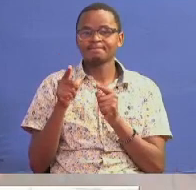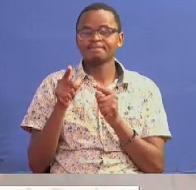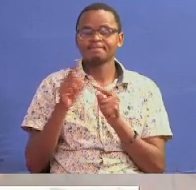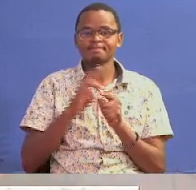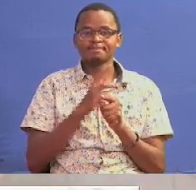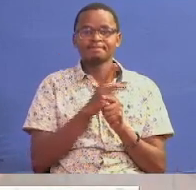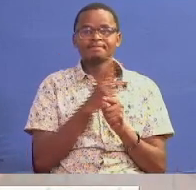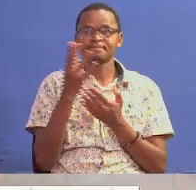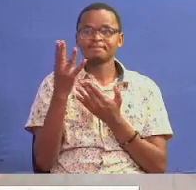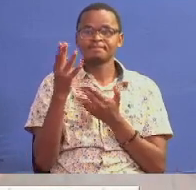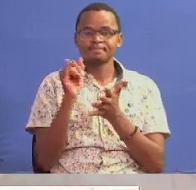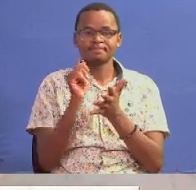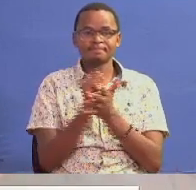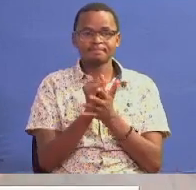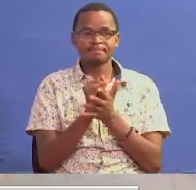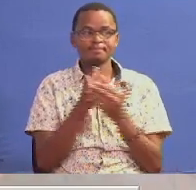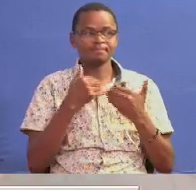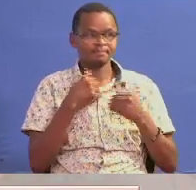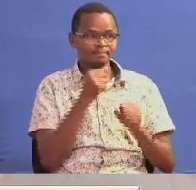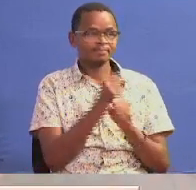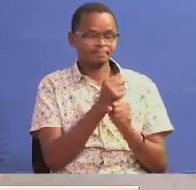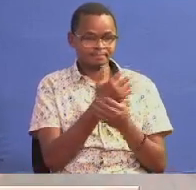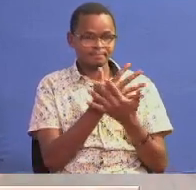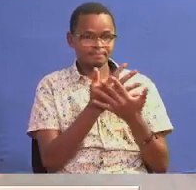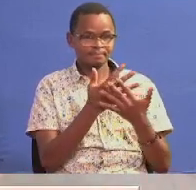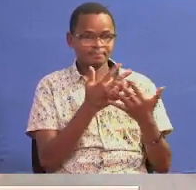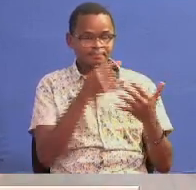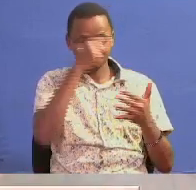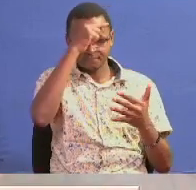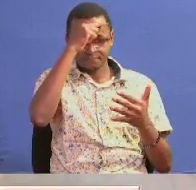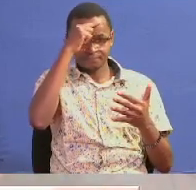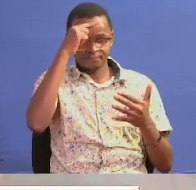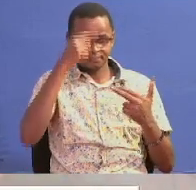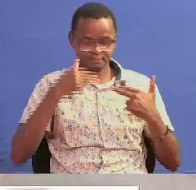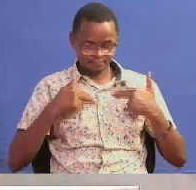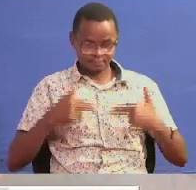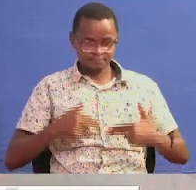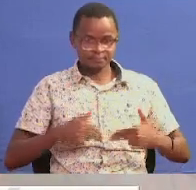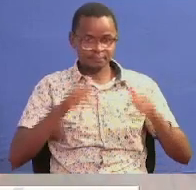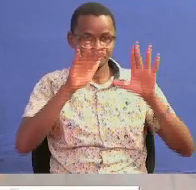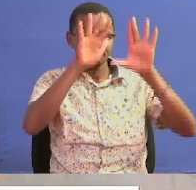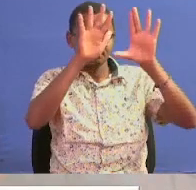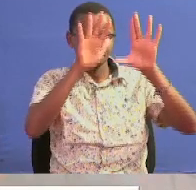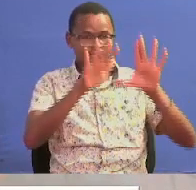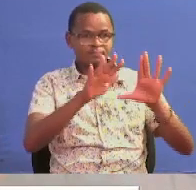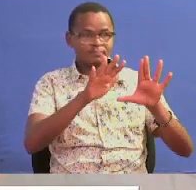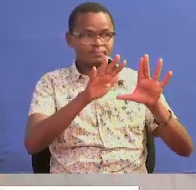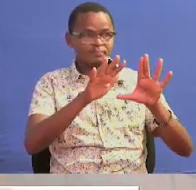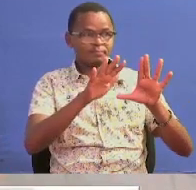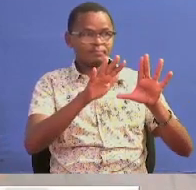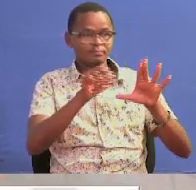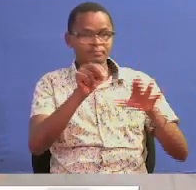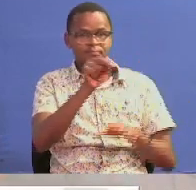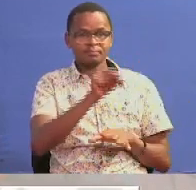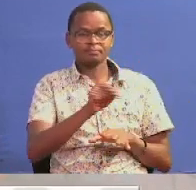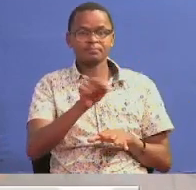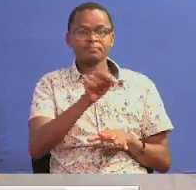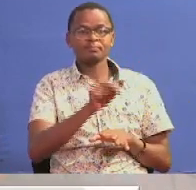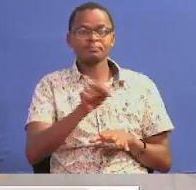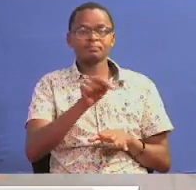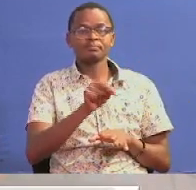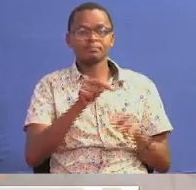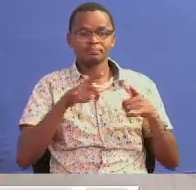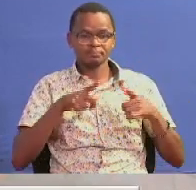hope, and we all hope that we can do something about that, because health is really crucial. And talking about the crucial nature of